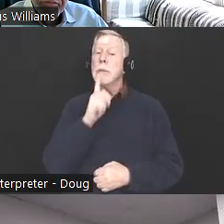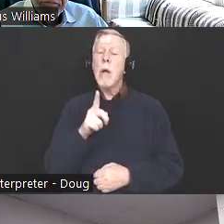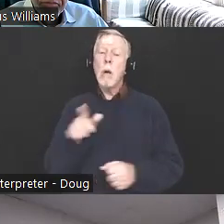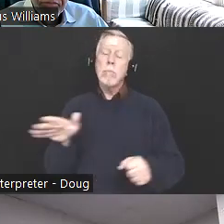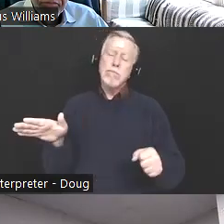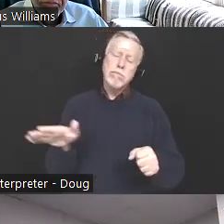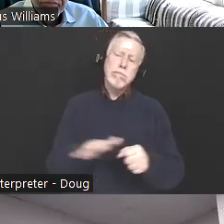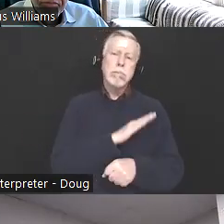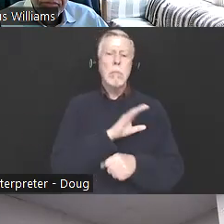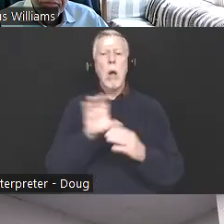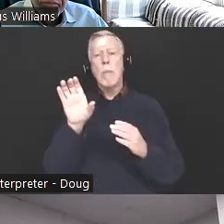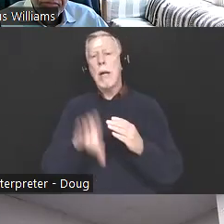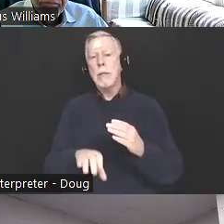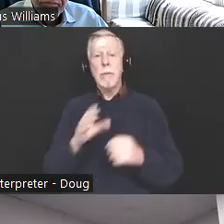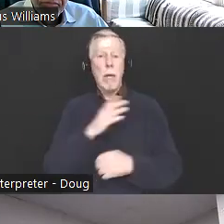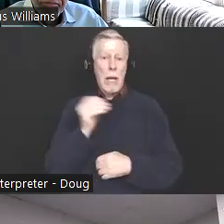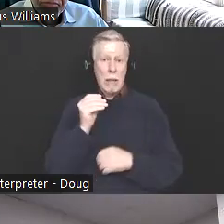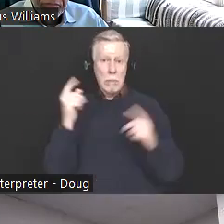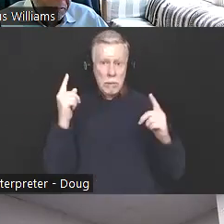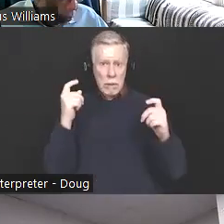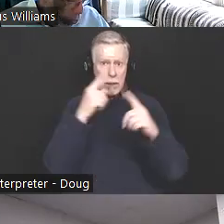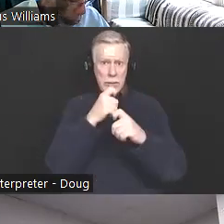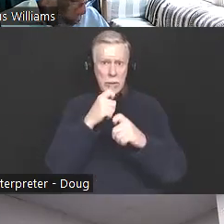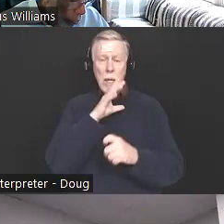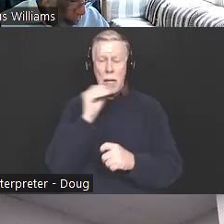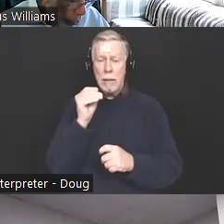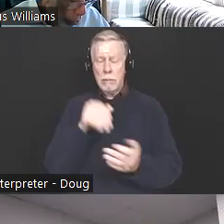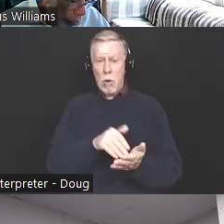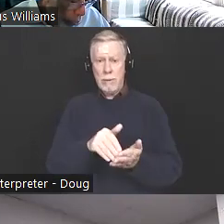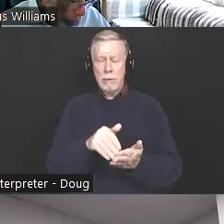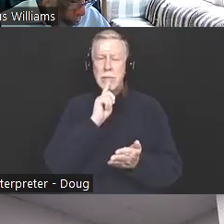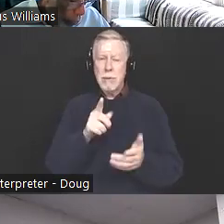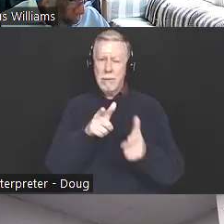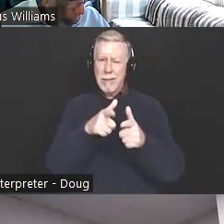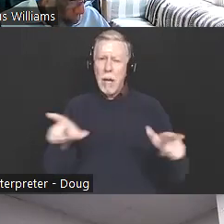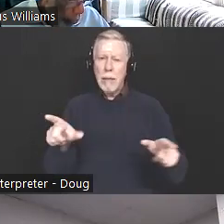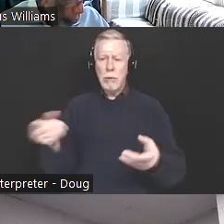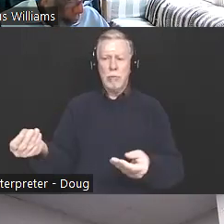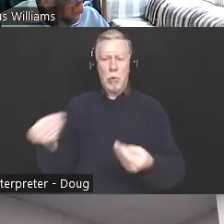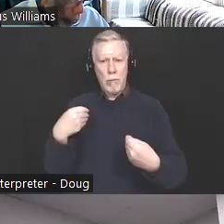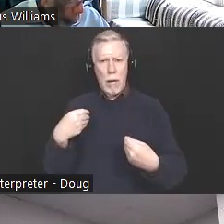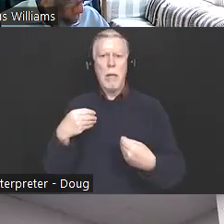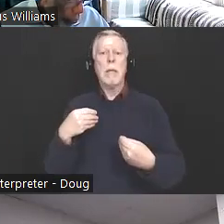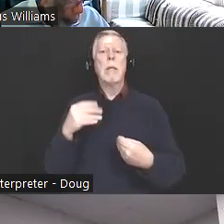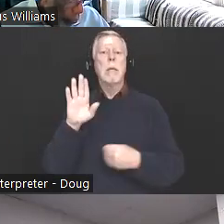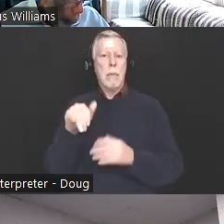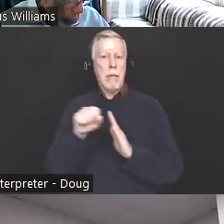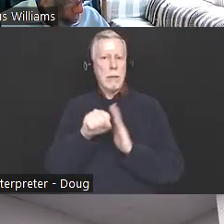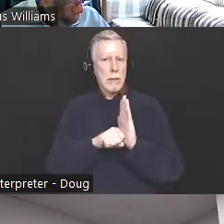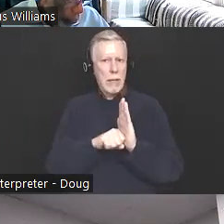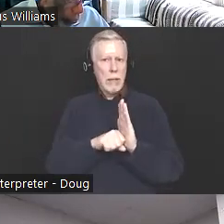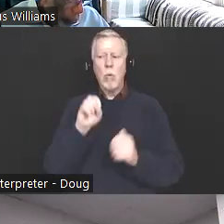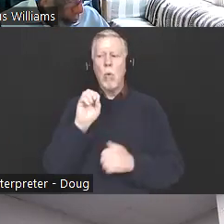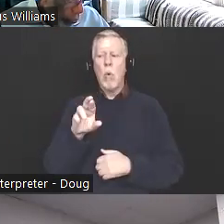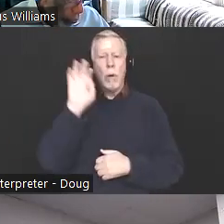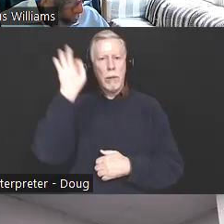and so complex, and oftentimes even the language provided by the state or by the